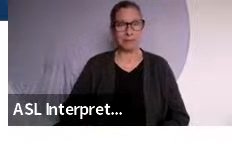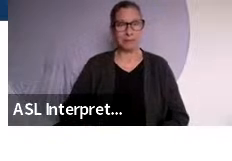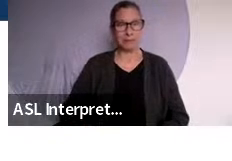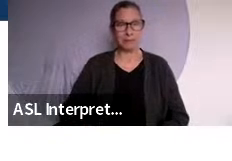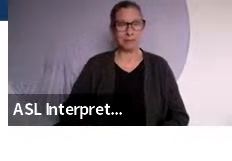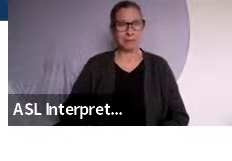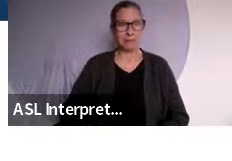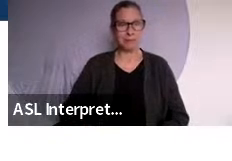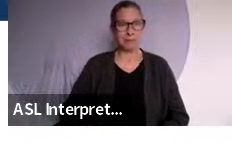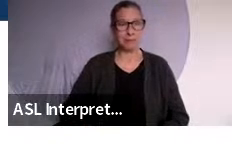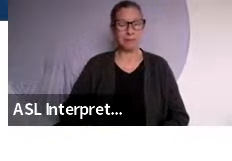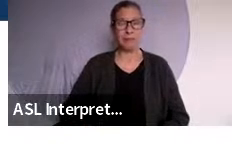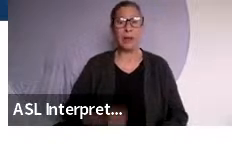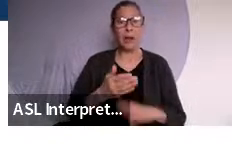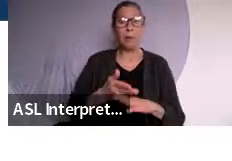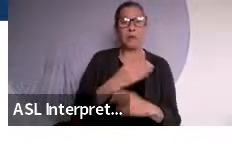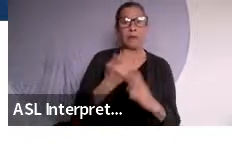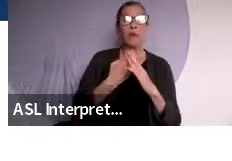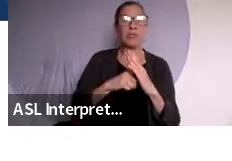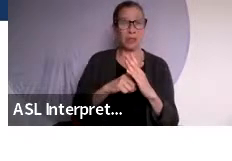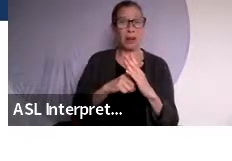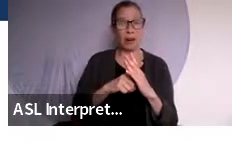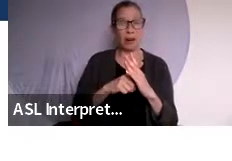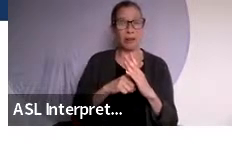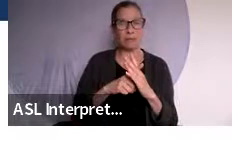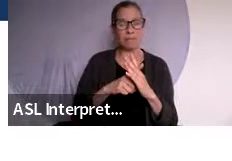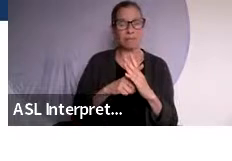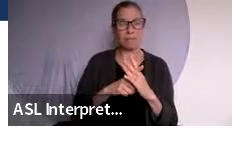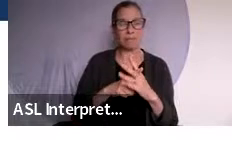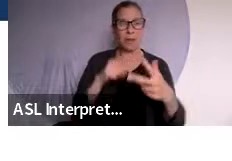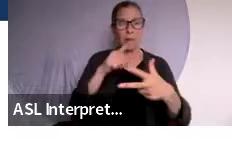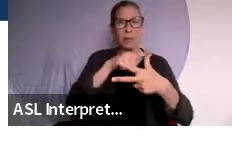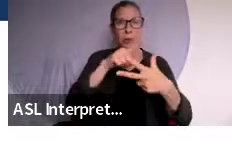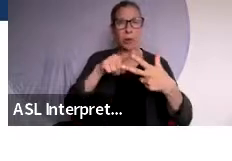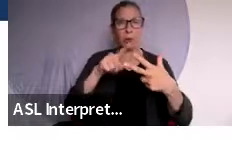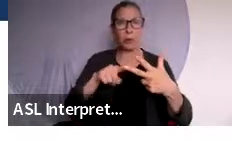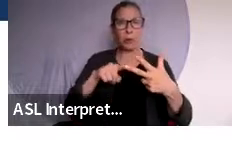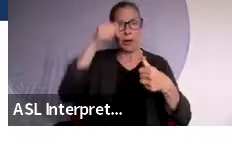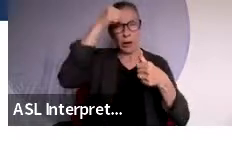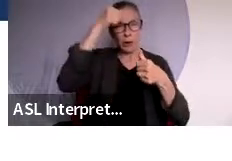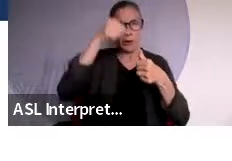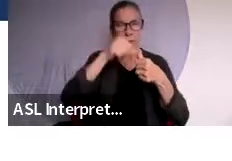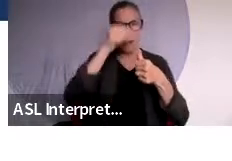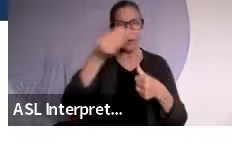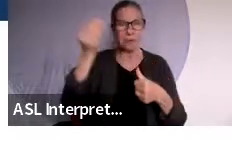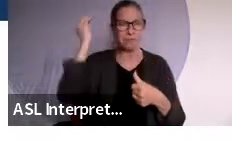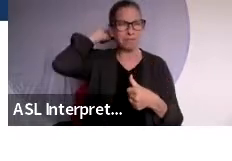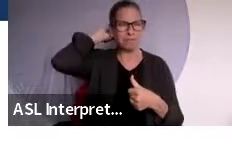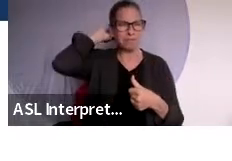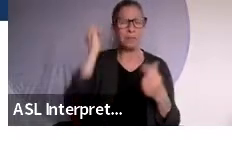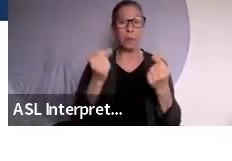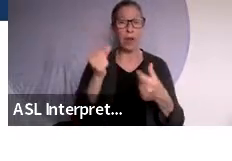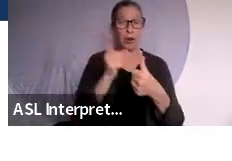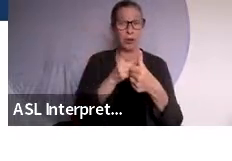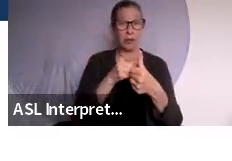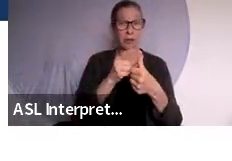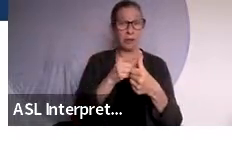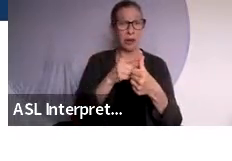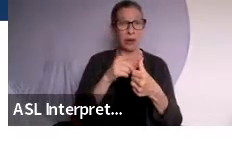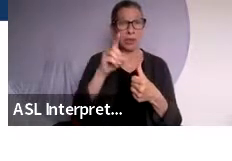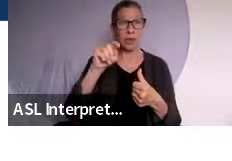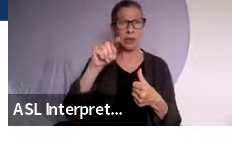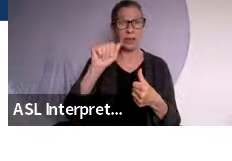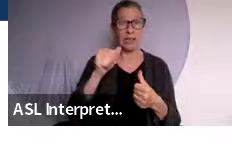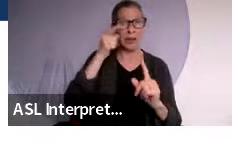Sweet. So before we start, just 3 points for you all to keep in mind as we go through this presentation. First, the data points that